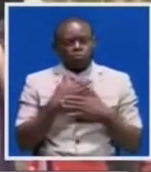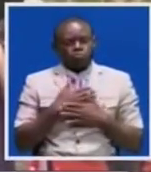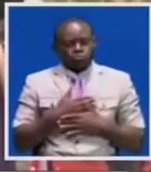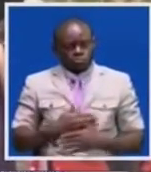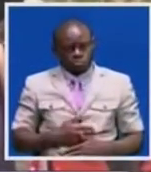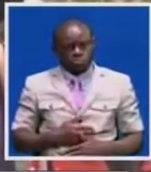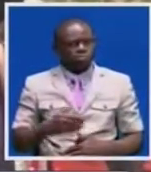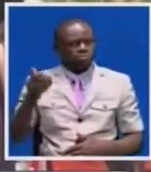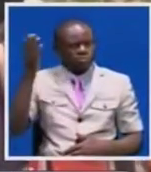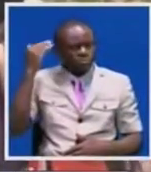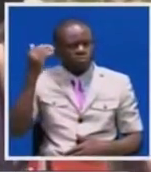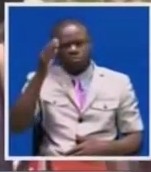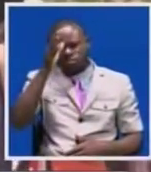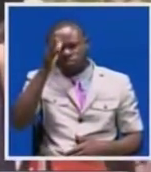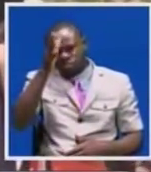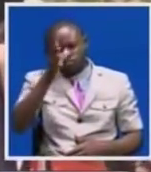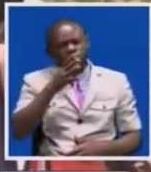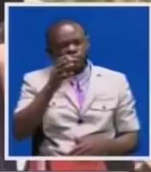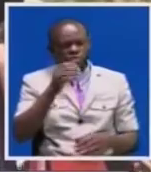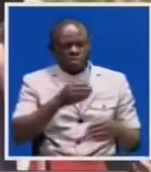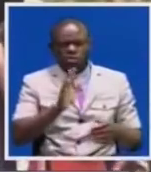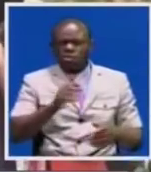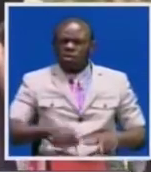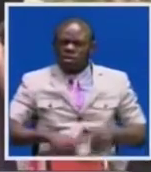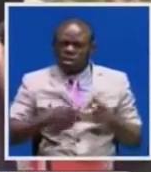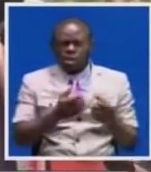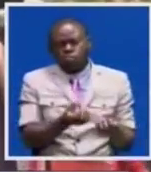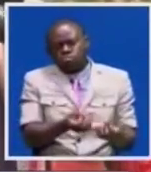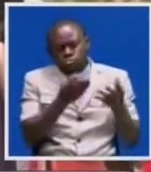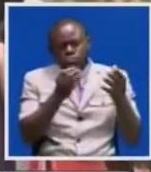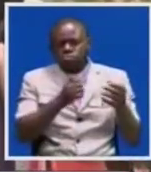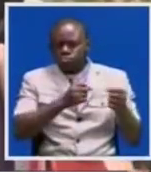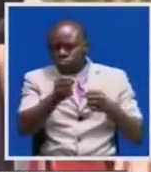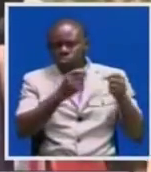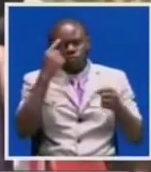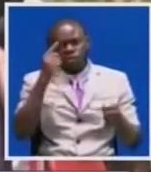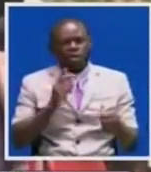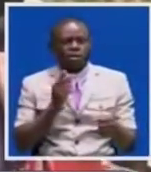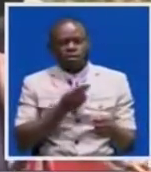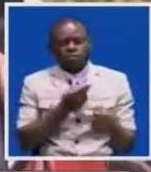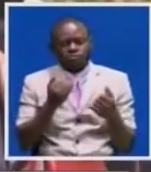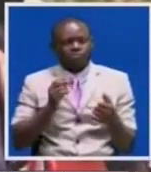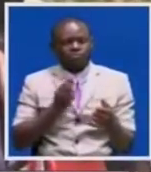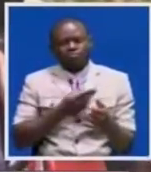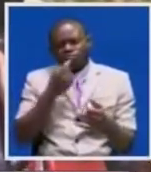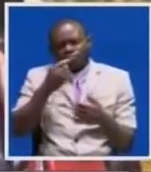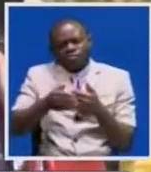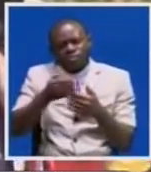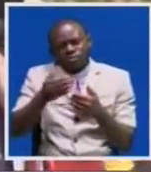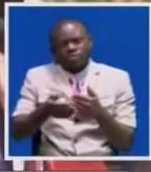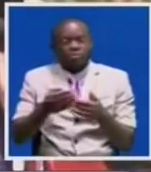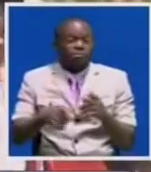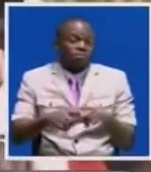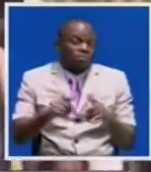of our forefathers. However, the contemporary generation, the youths, are now used as tools of